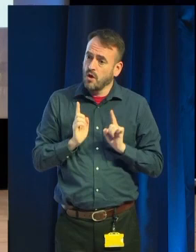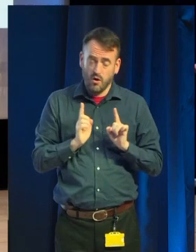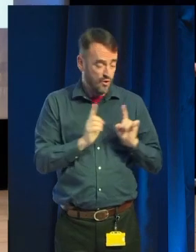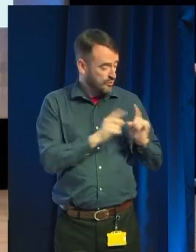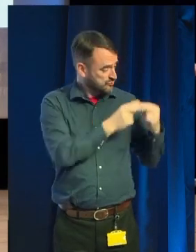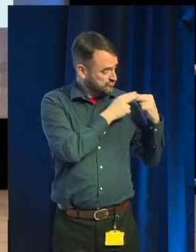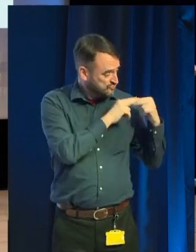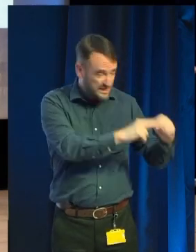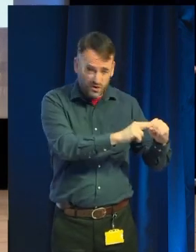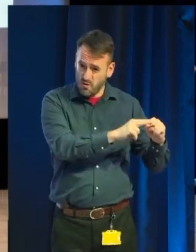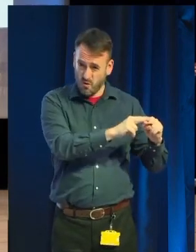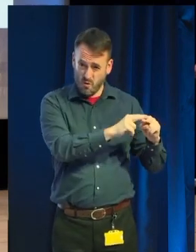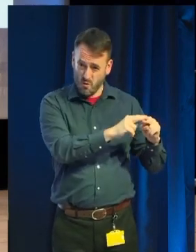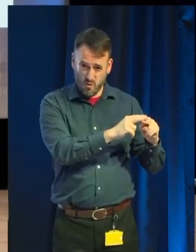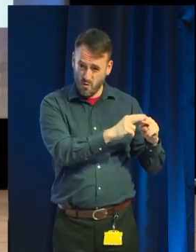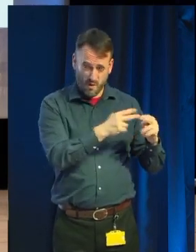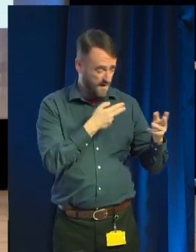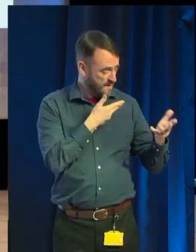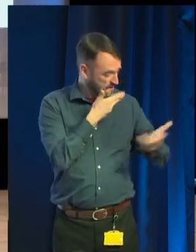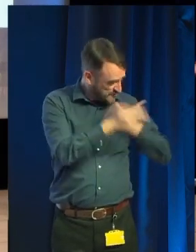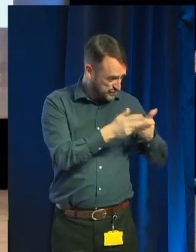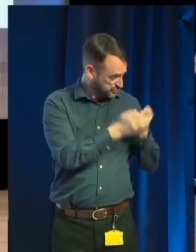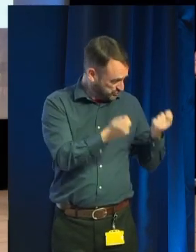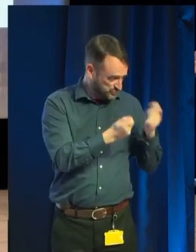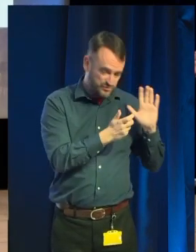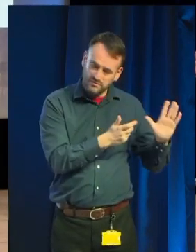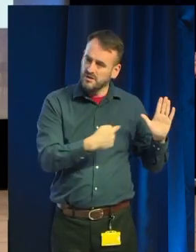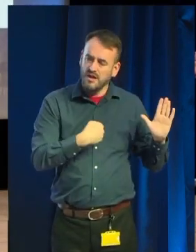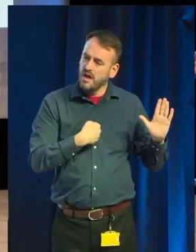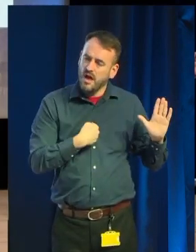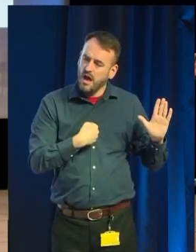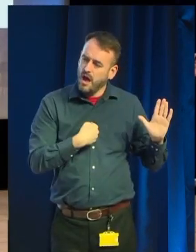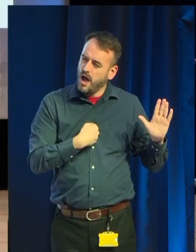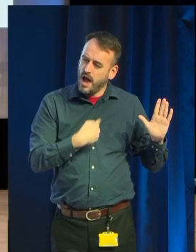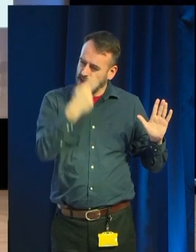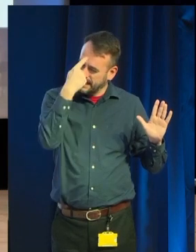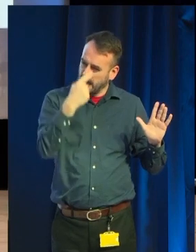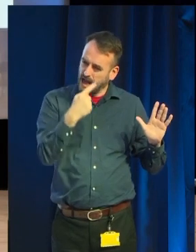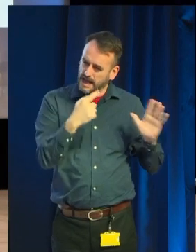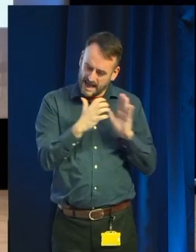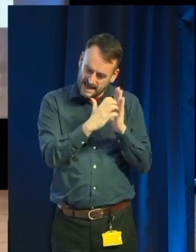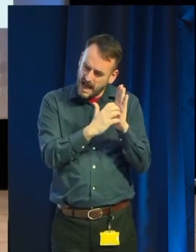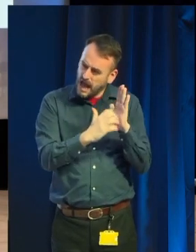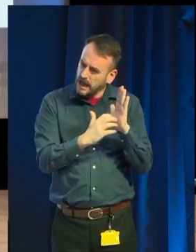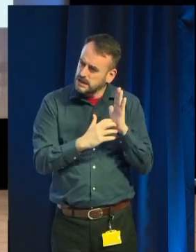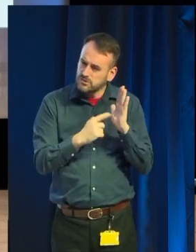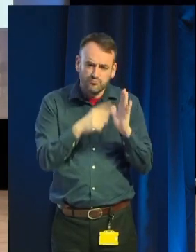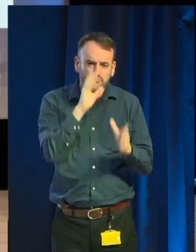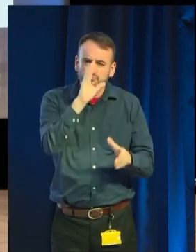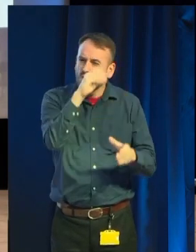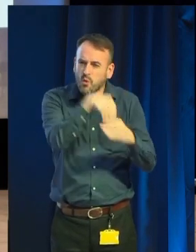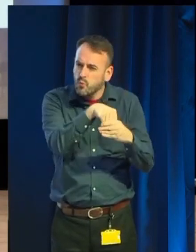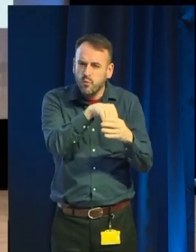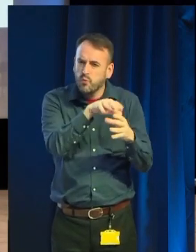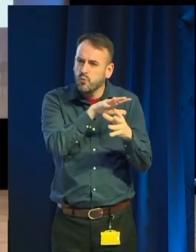general, I did not push the text towards speaking about